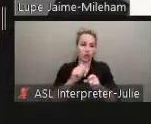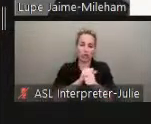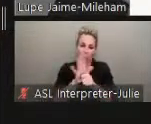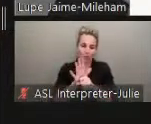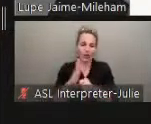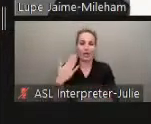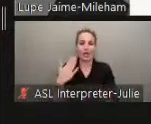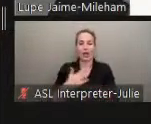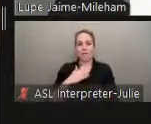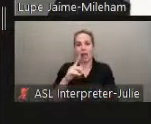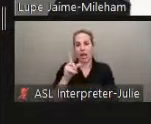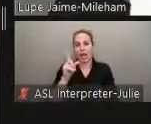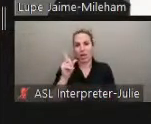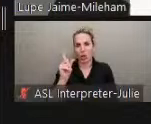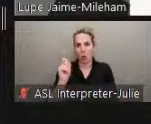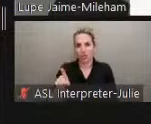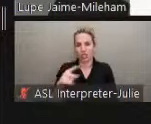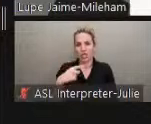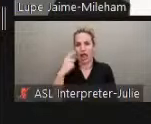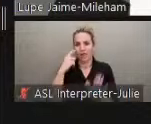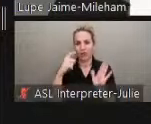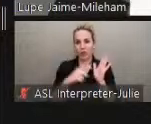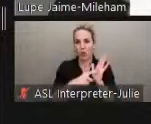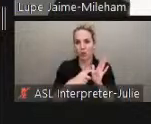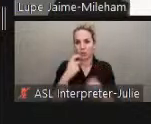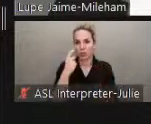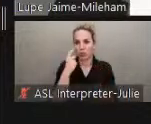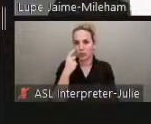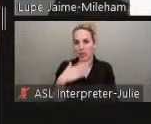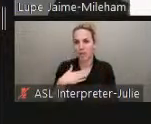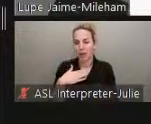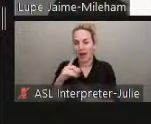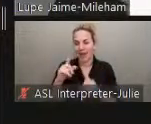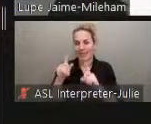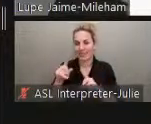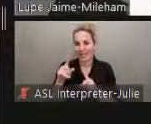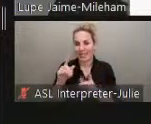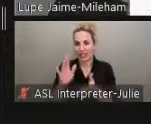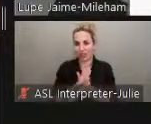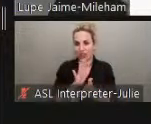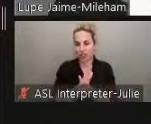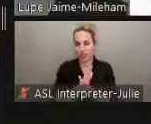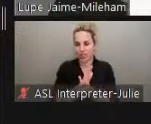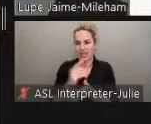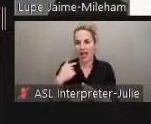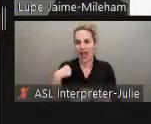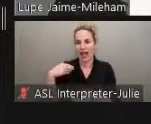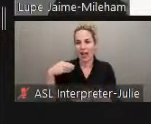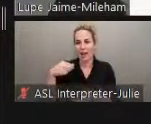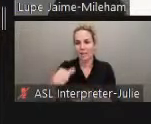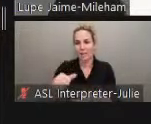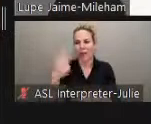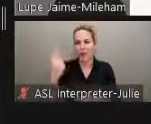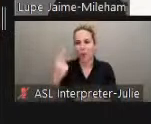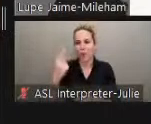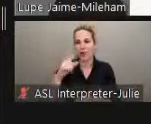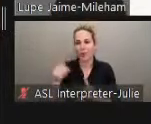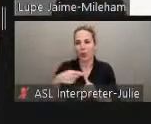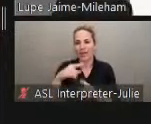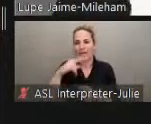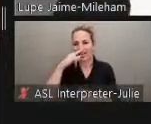My question is, I've noticed lately on my attendance sheets, I am being paid only when kids are in